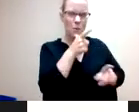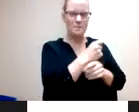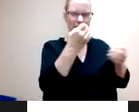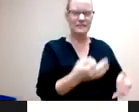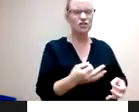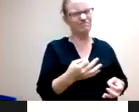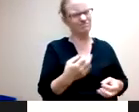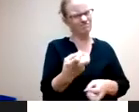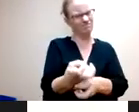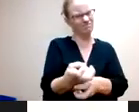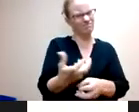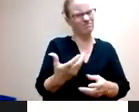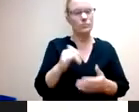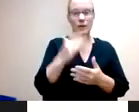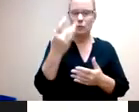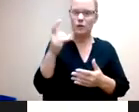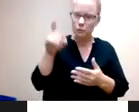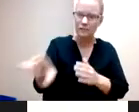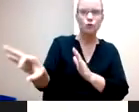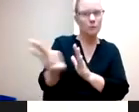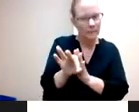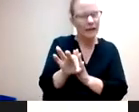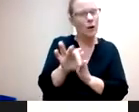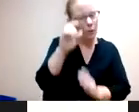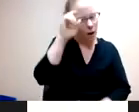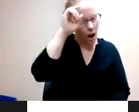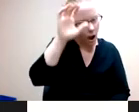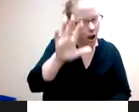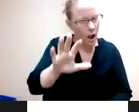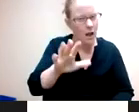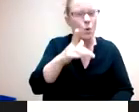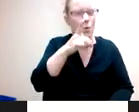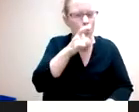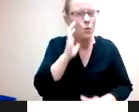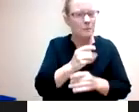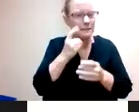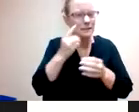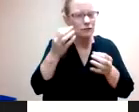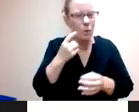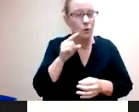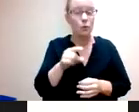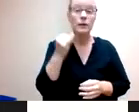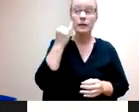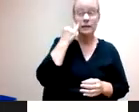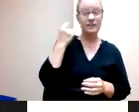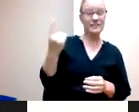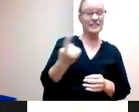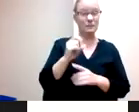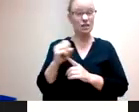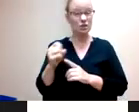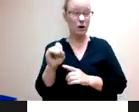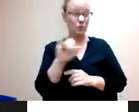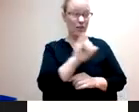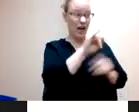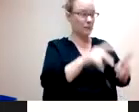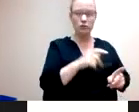that's why I think we have to get good decision makers to start with, that when we're finding these abusive situations prior to end